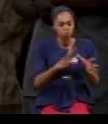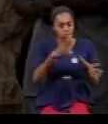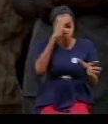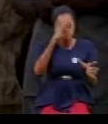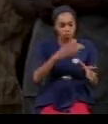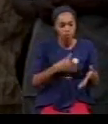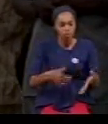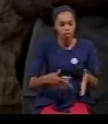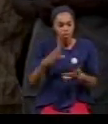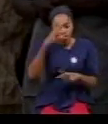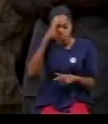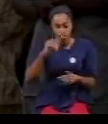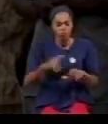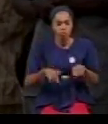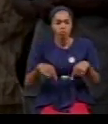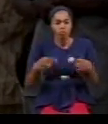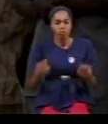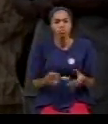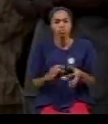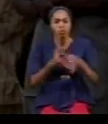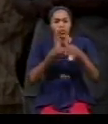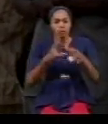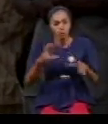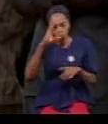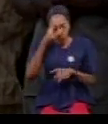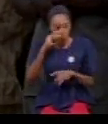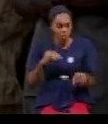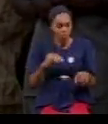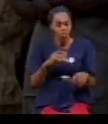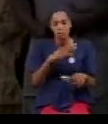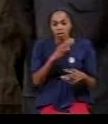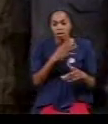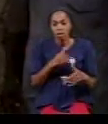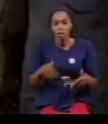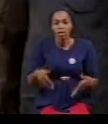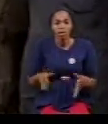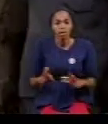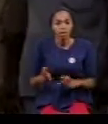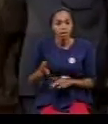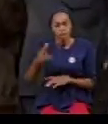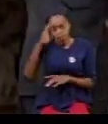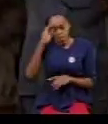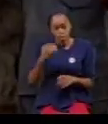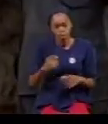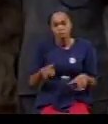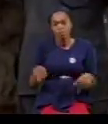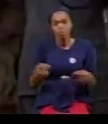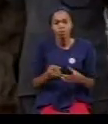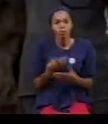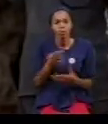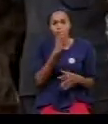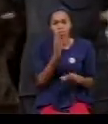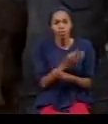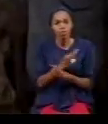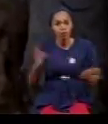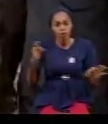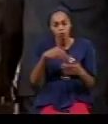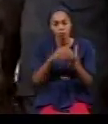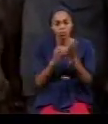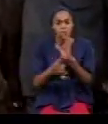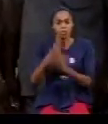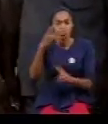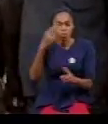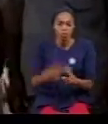go. Loose in and let him go. There will be freedom. Yes,